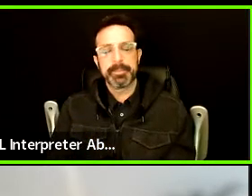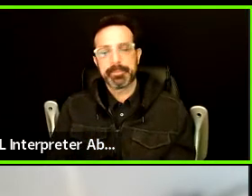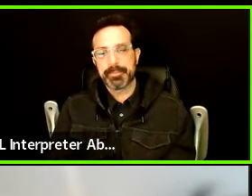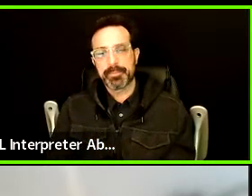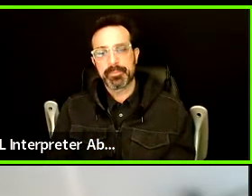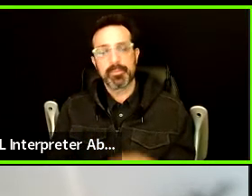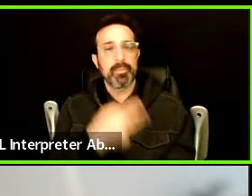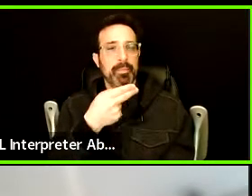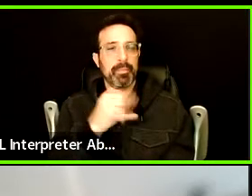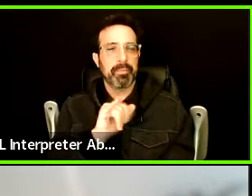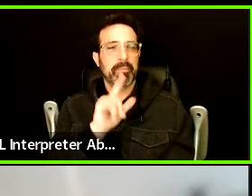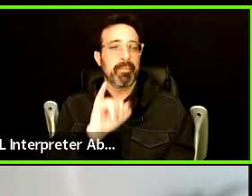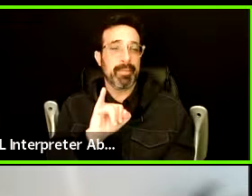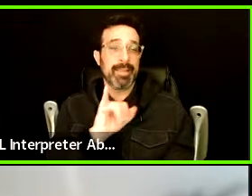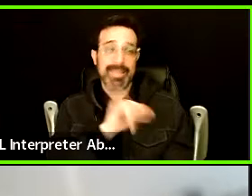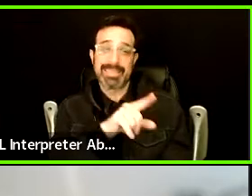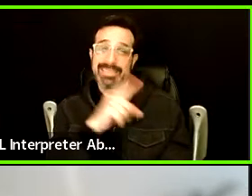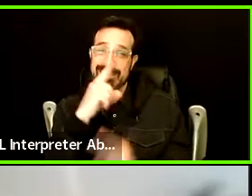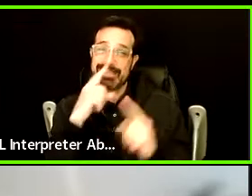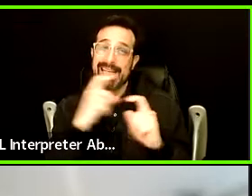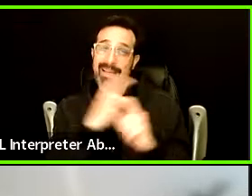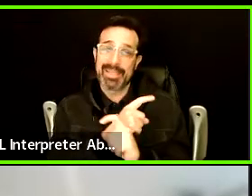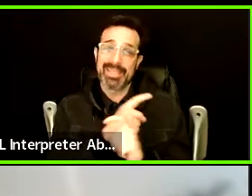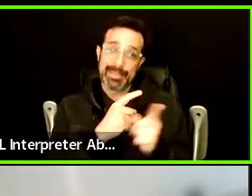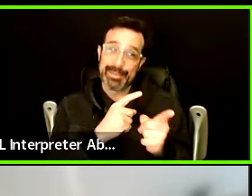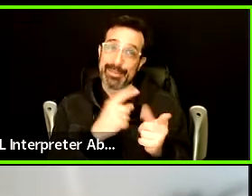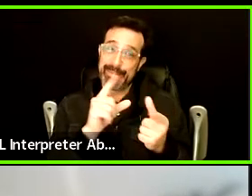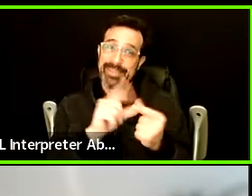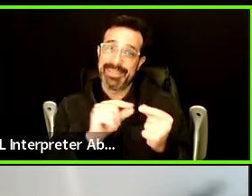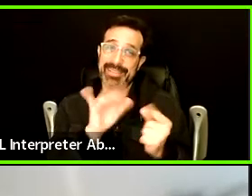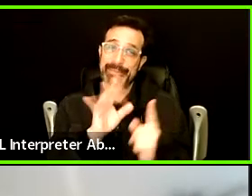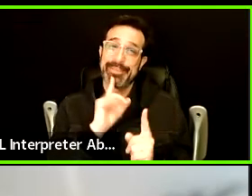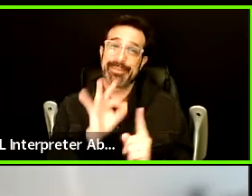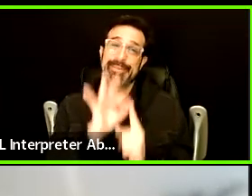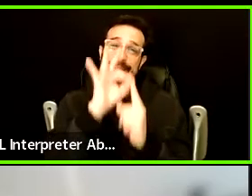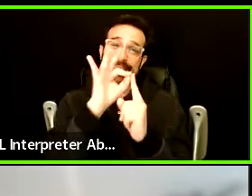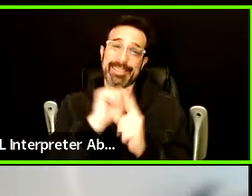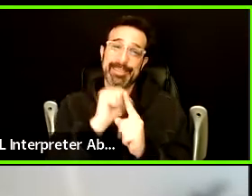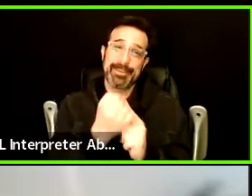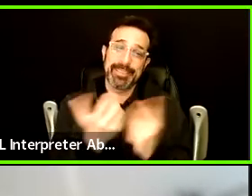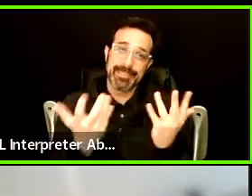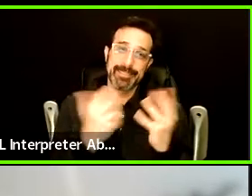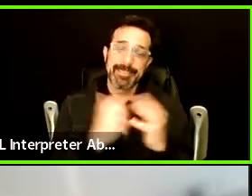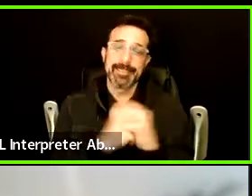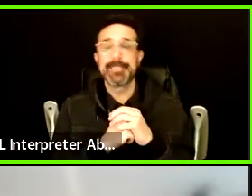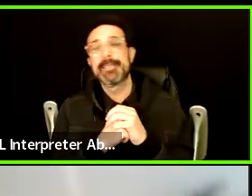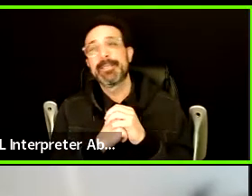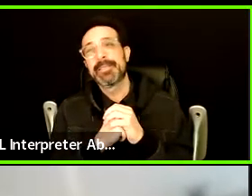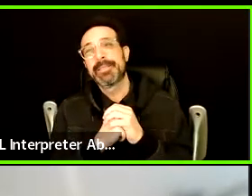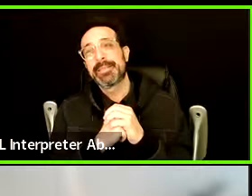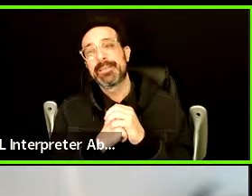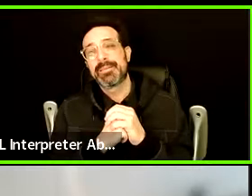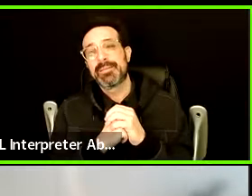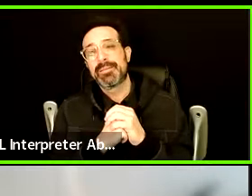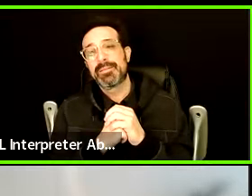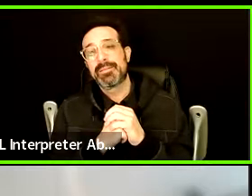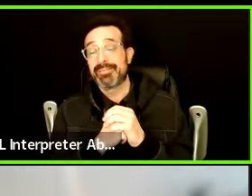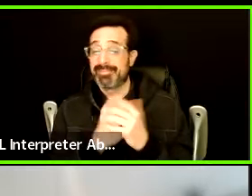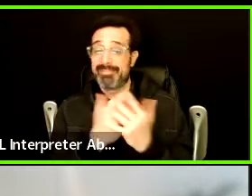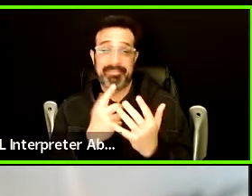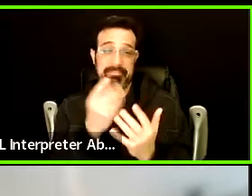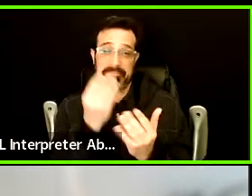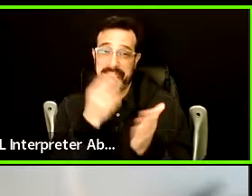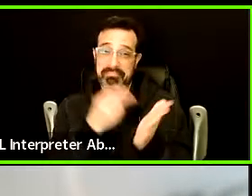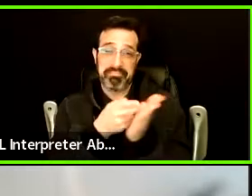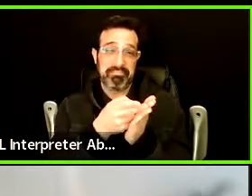That's a really kind of complex and, as you're noting, unique situation. So I think we could probably genuinely talk for about an hour